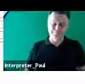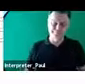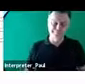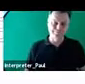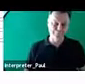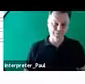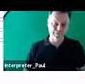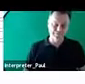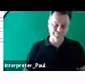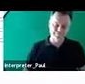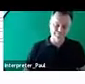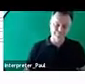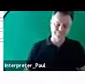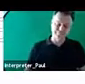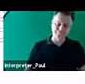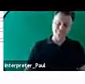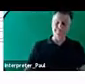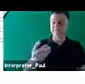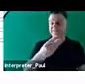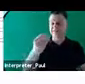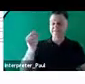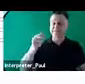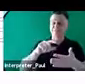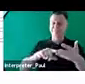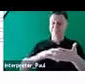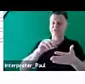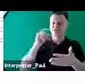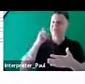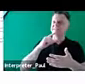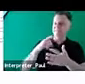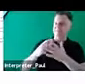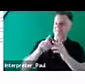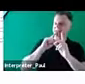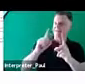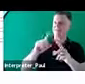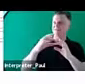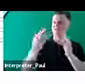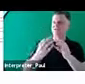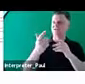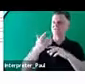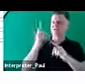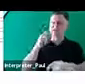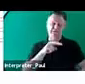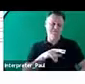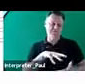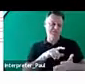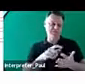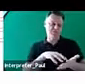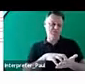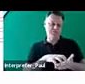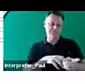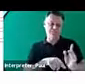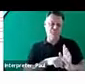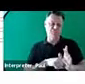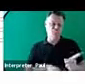Some students with disabilities believe that their disability will be seen as a weakness by an employer, and that's a term that they've used with me a lot